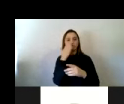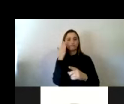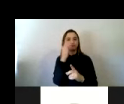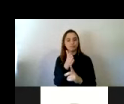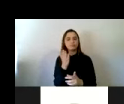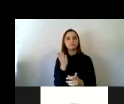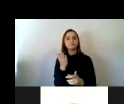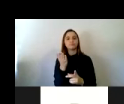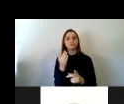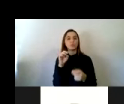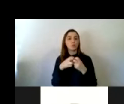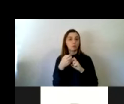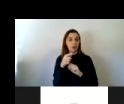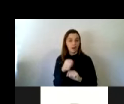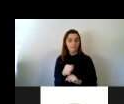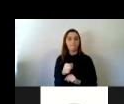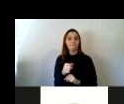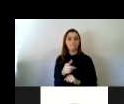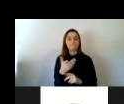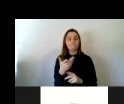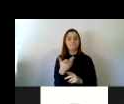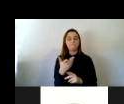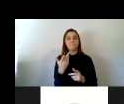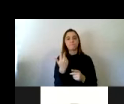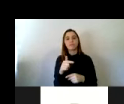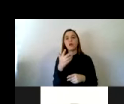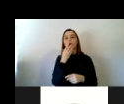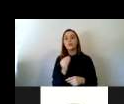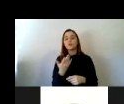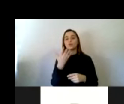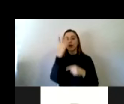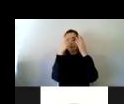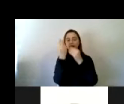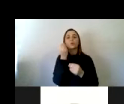issues, where students learn through volunteering